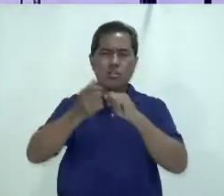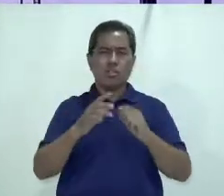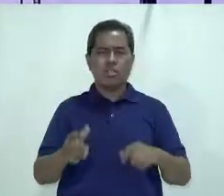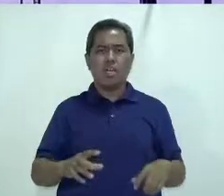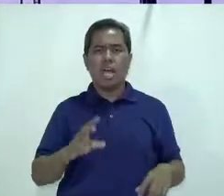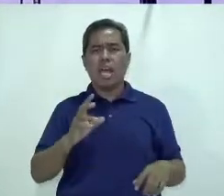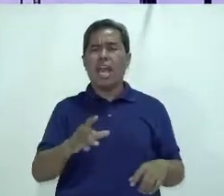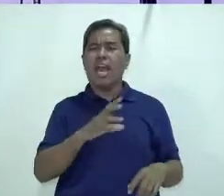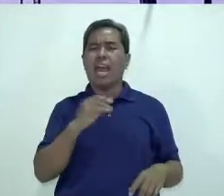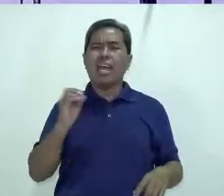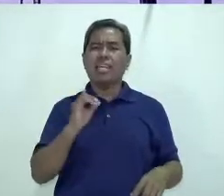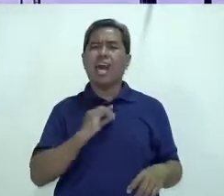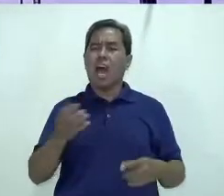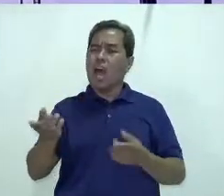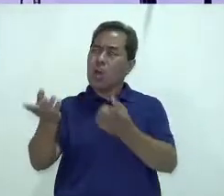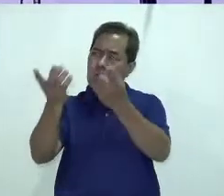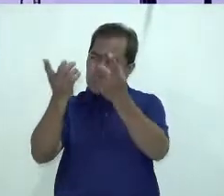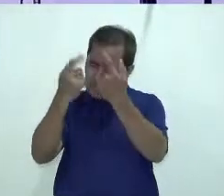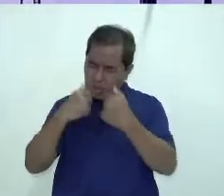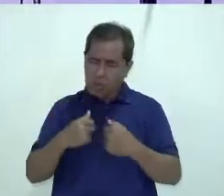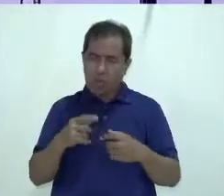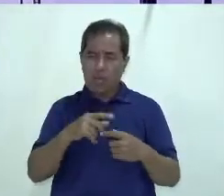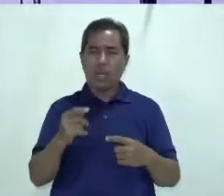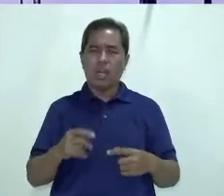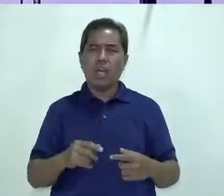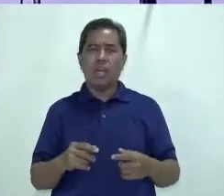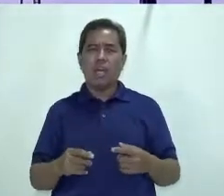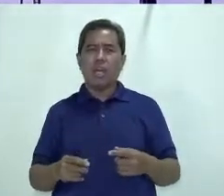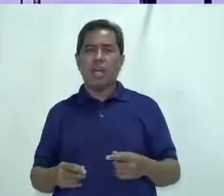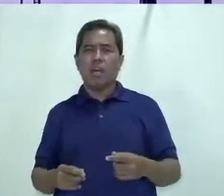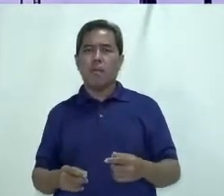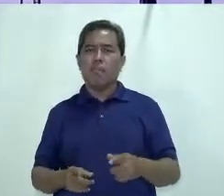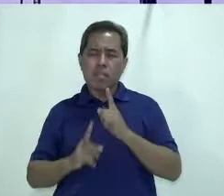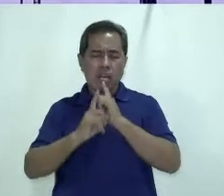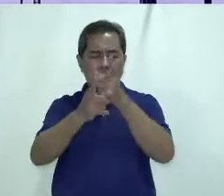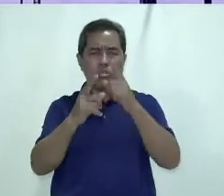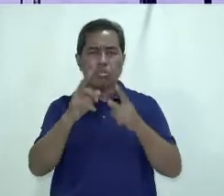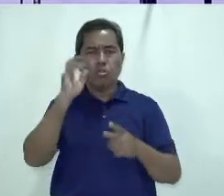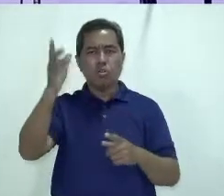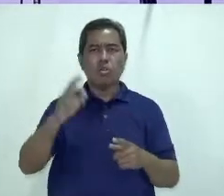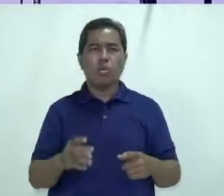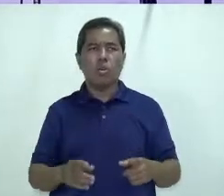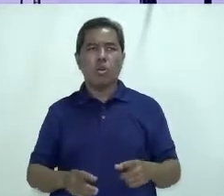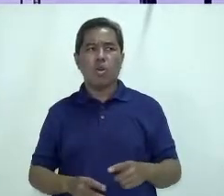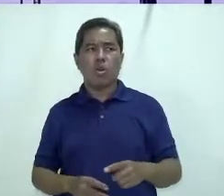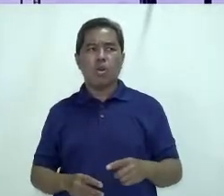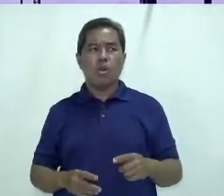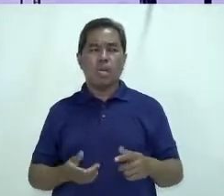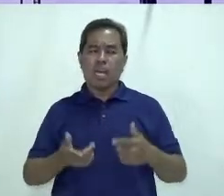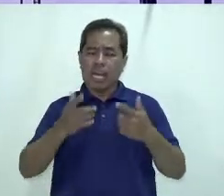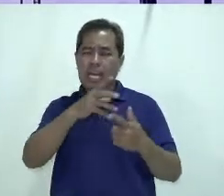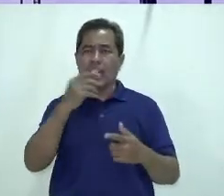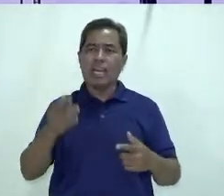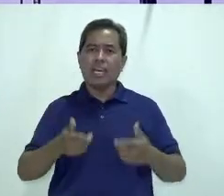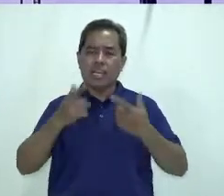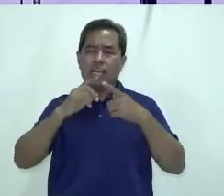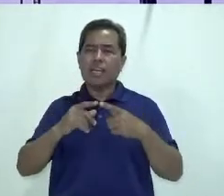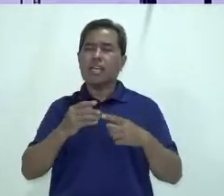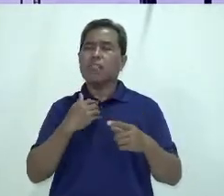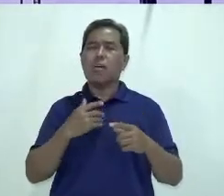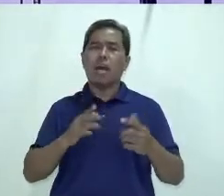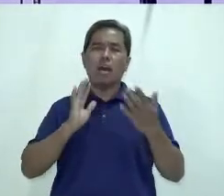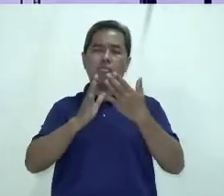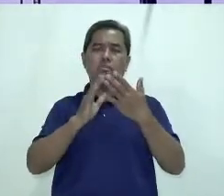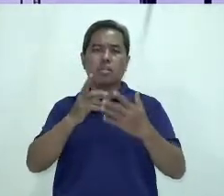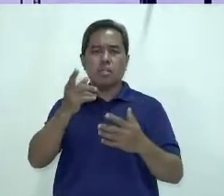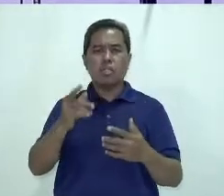my peace, of my comfort, of my provision, of my guidance. I will allow my presence to invade your space.